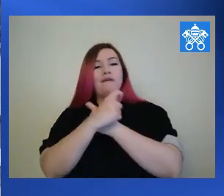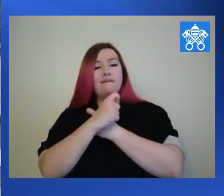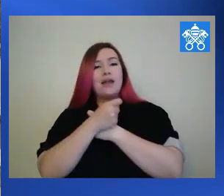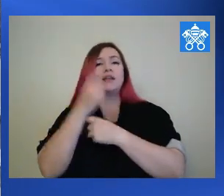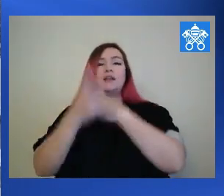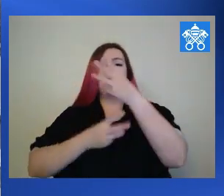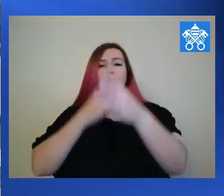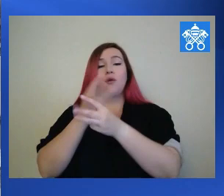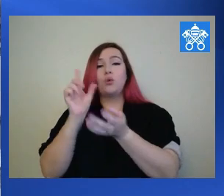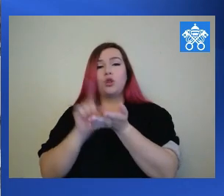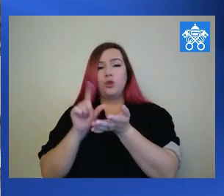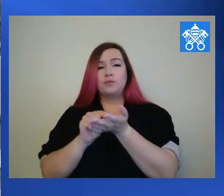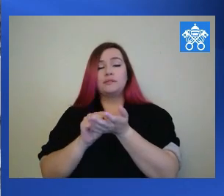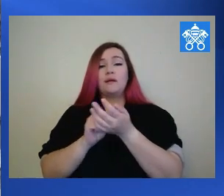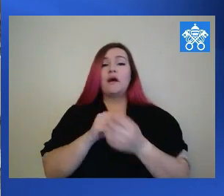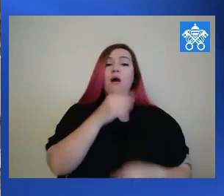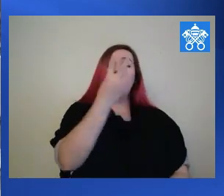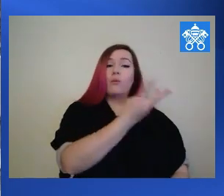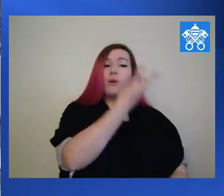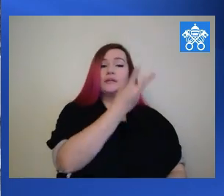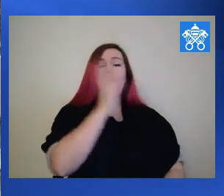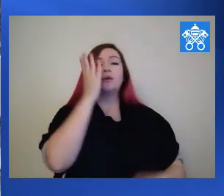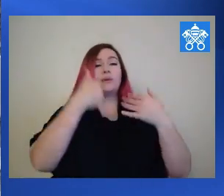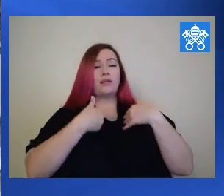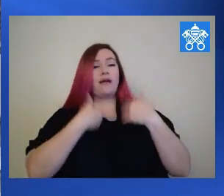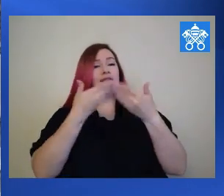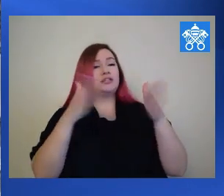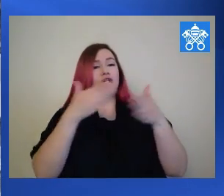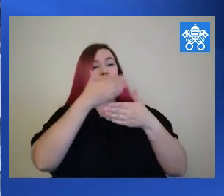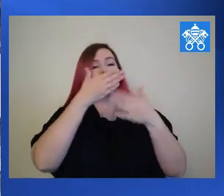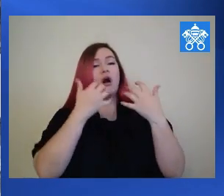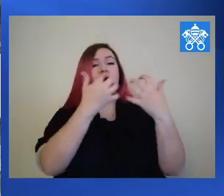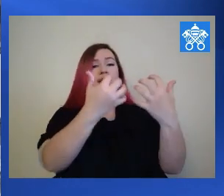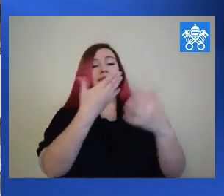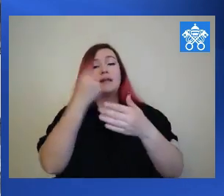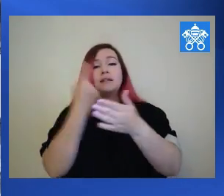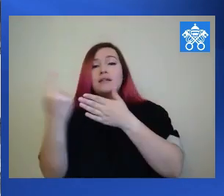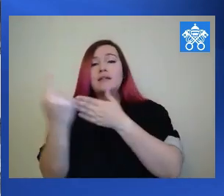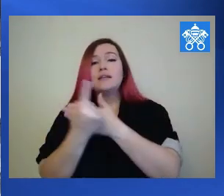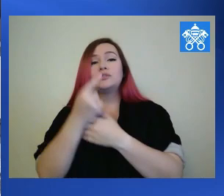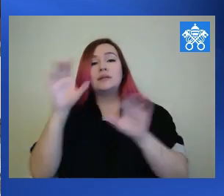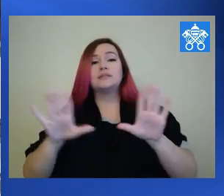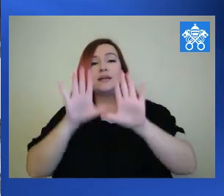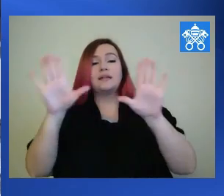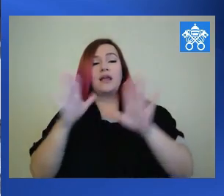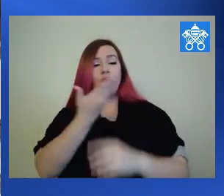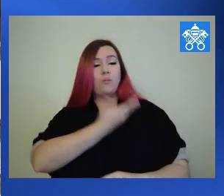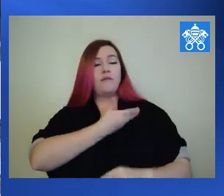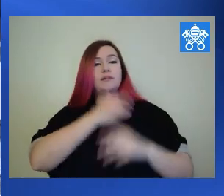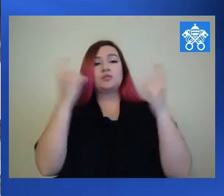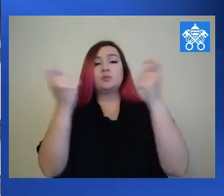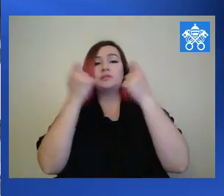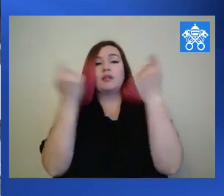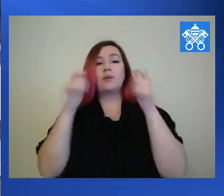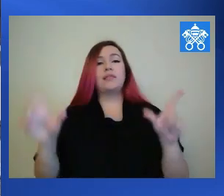We will be back on Wednesday for the general audience, and next Sunday, our Holy Father will celebrate the liturgy of